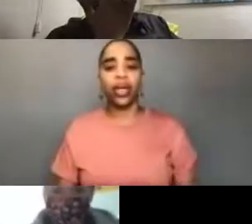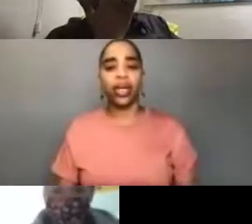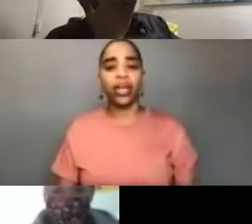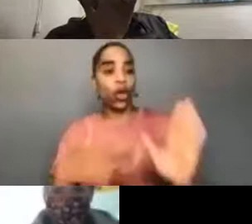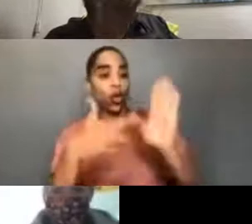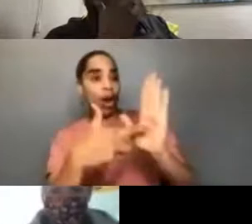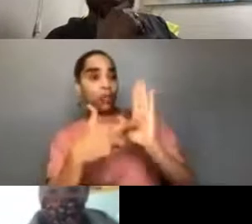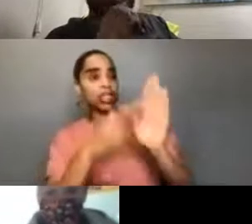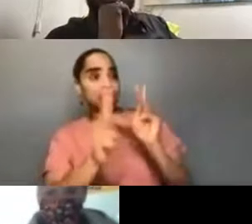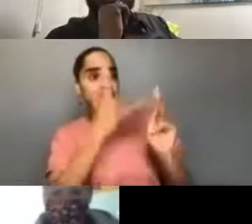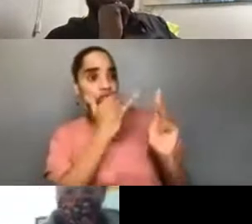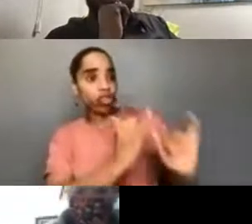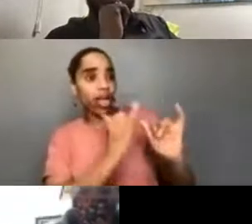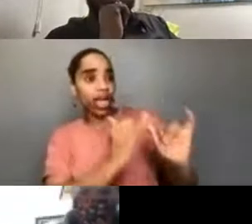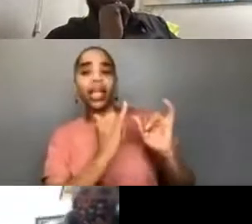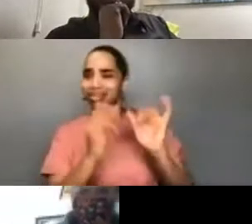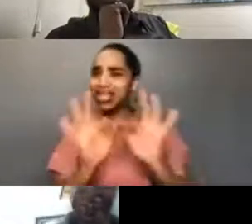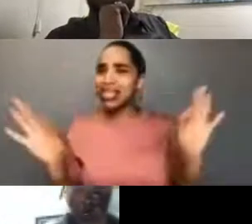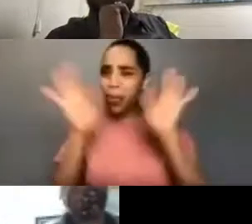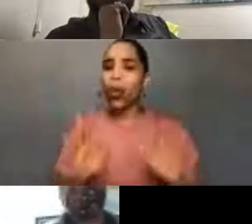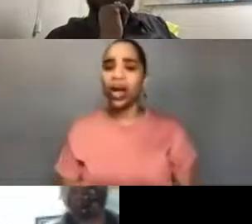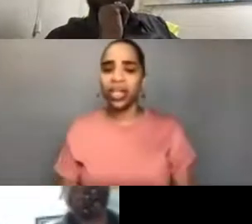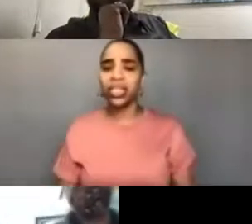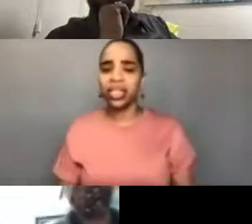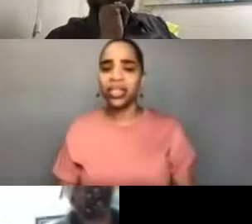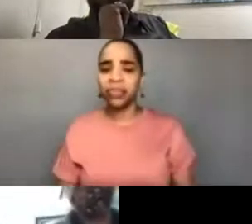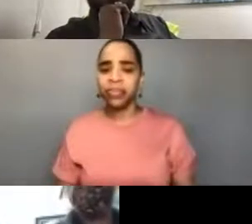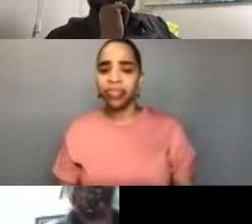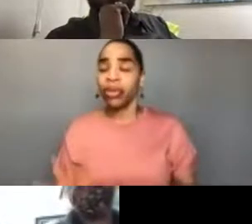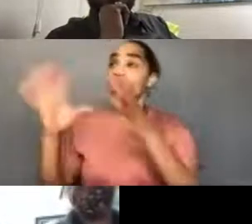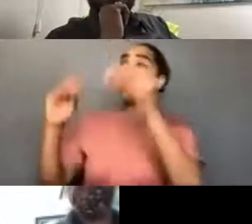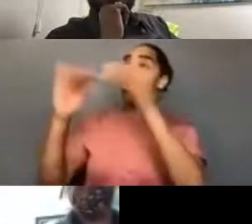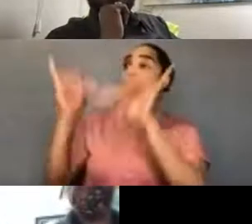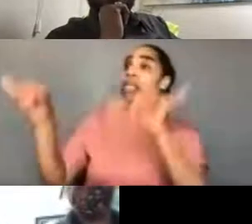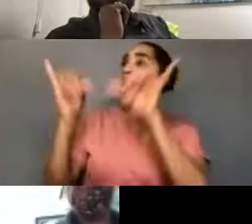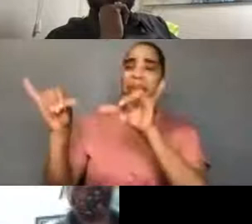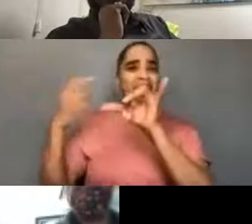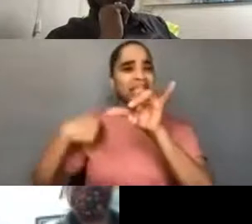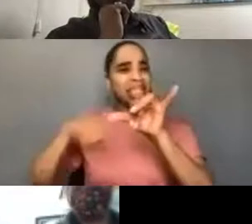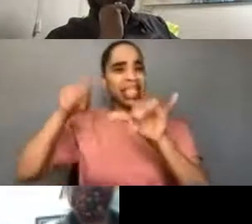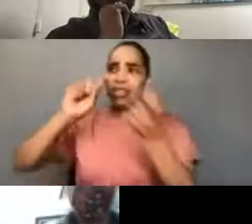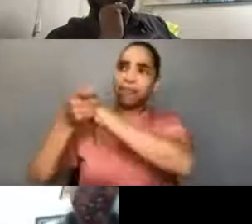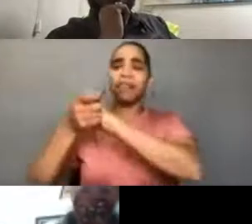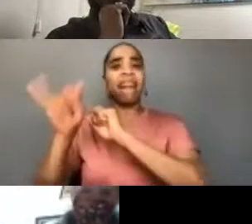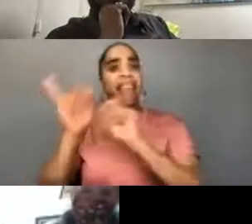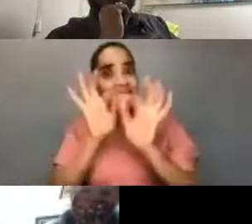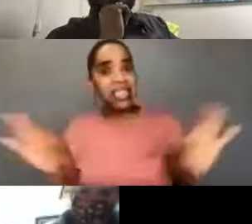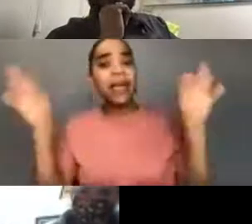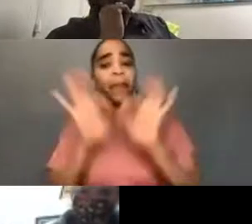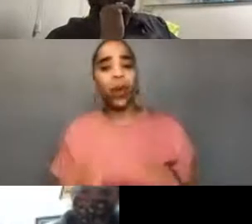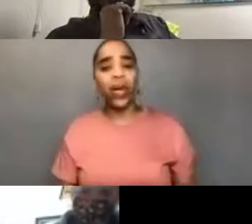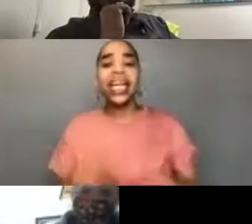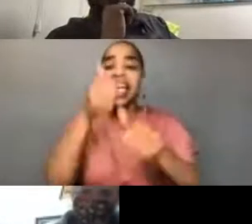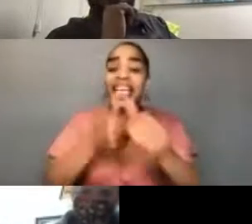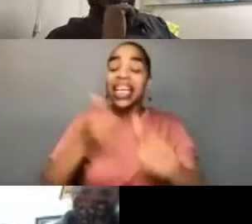Representation matters. The counter narrative matters. Each paper presentation,